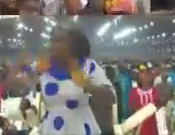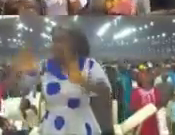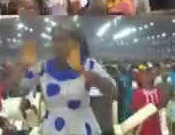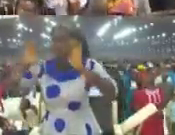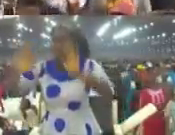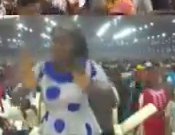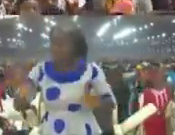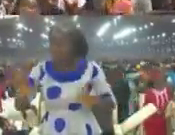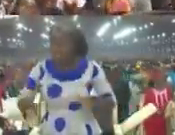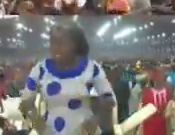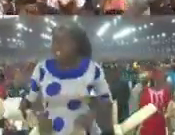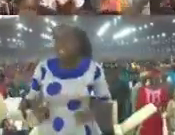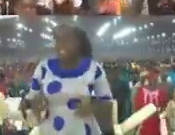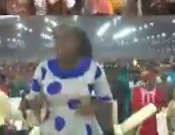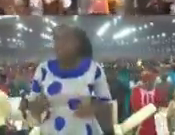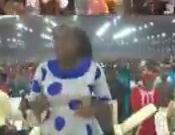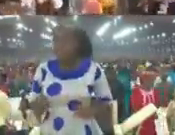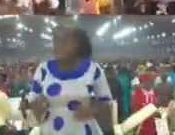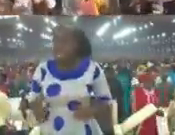sunrise.